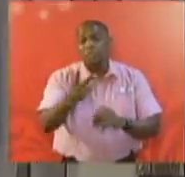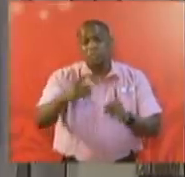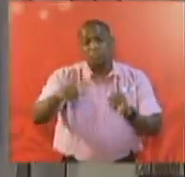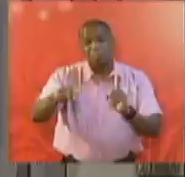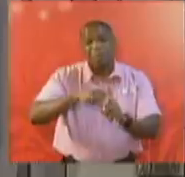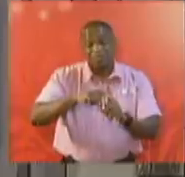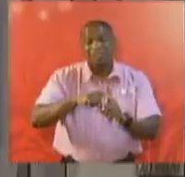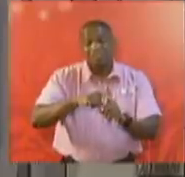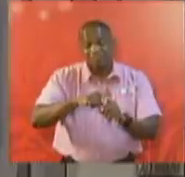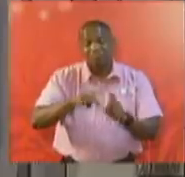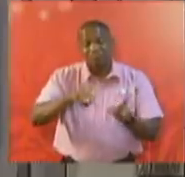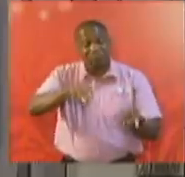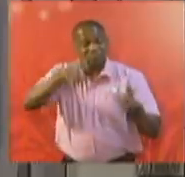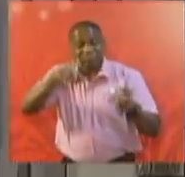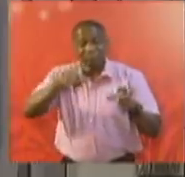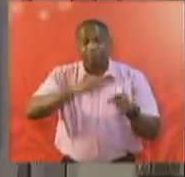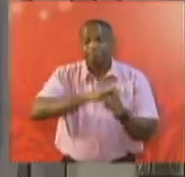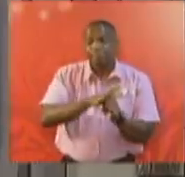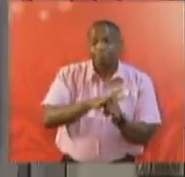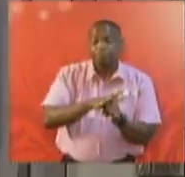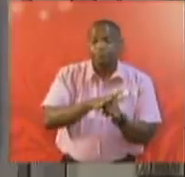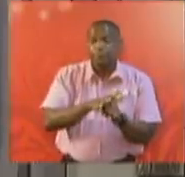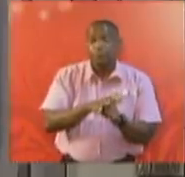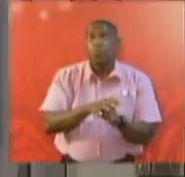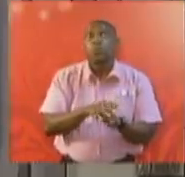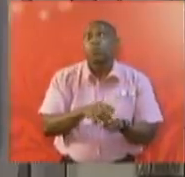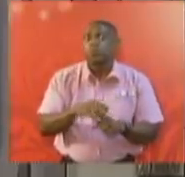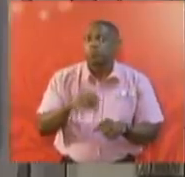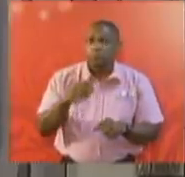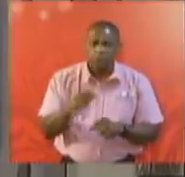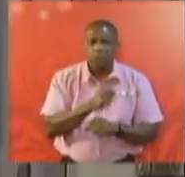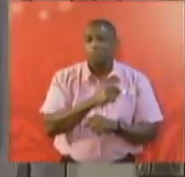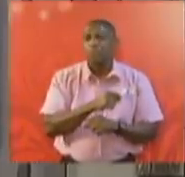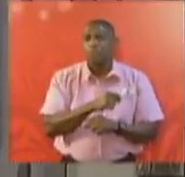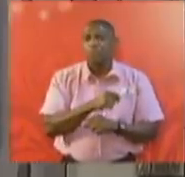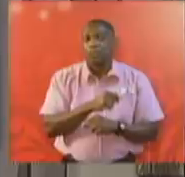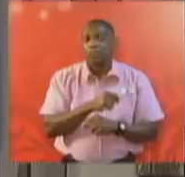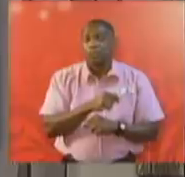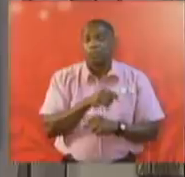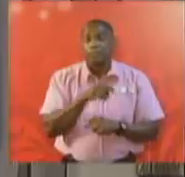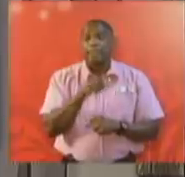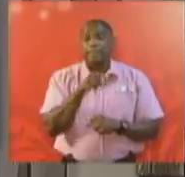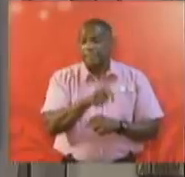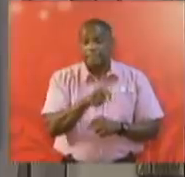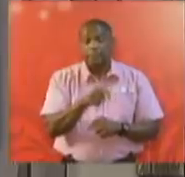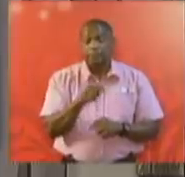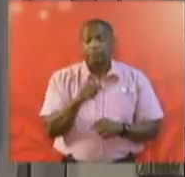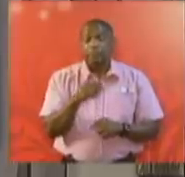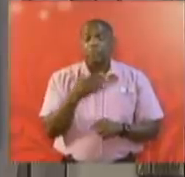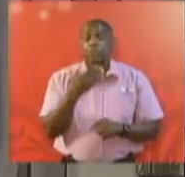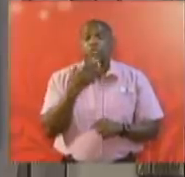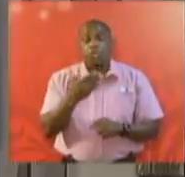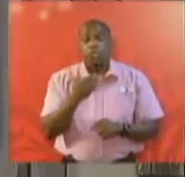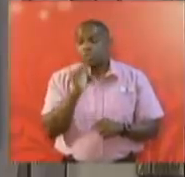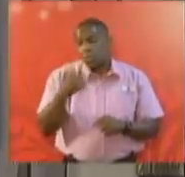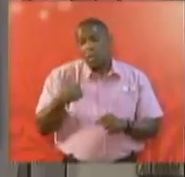infected and that he didn't have comorbidities. He could have been an unfortunate statistic. She also spoke about the case where